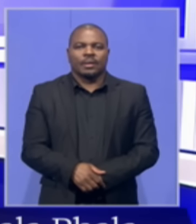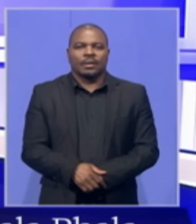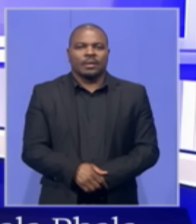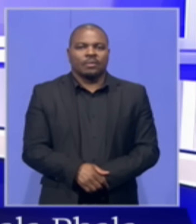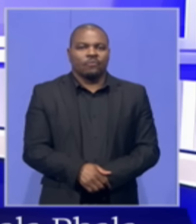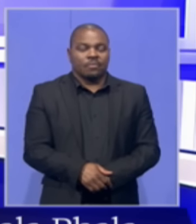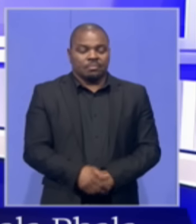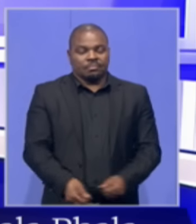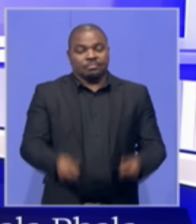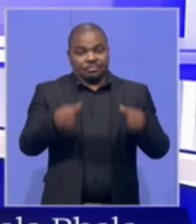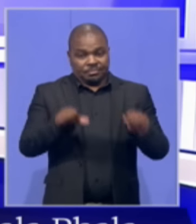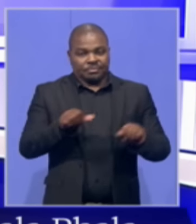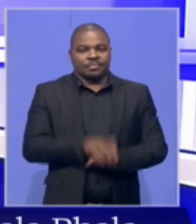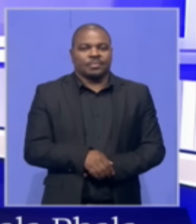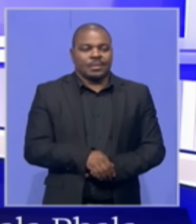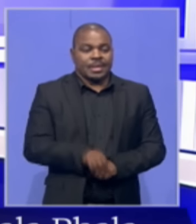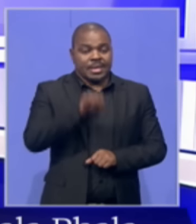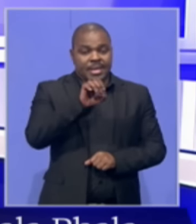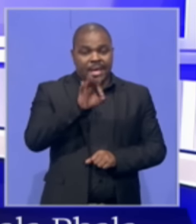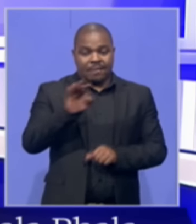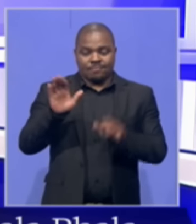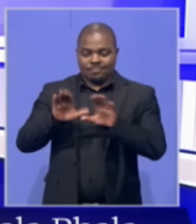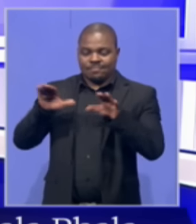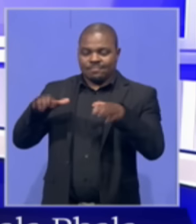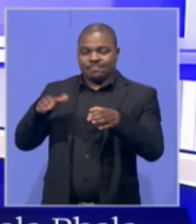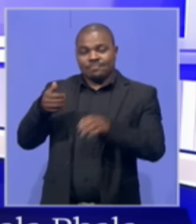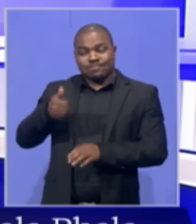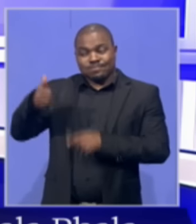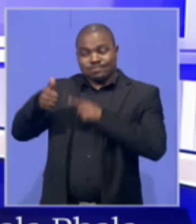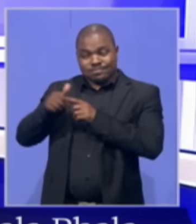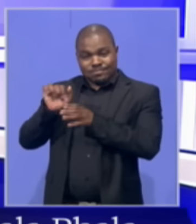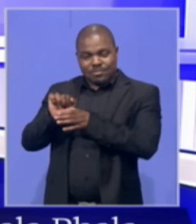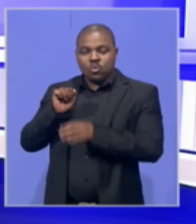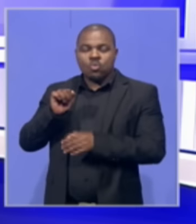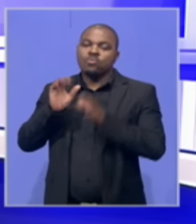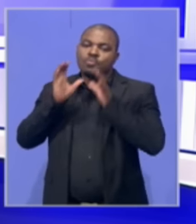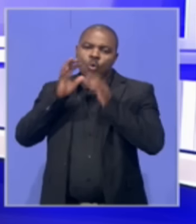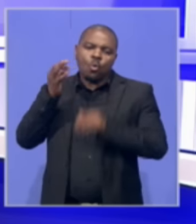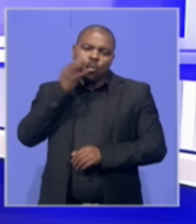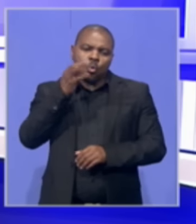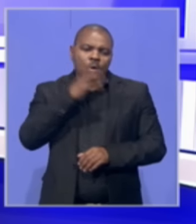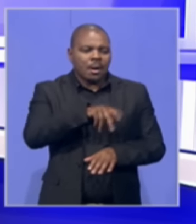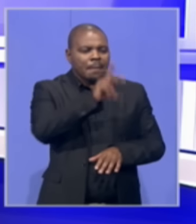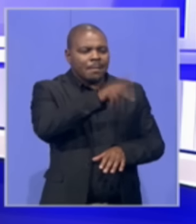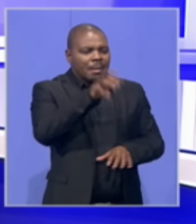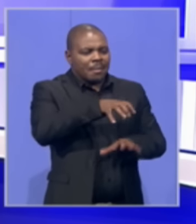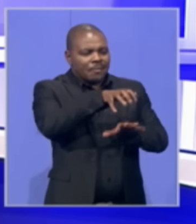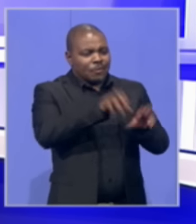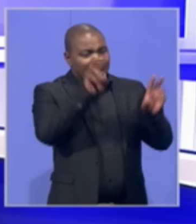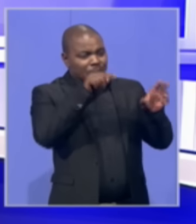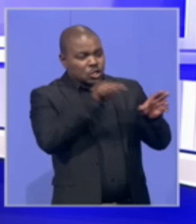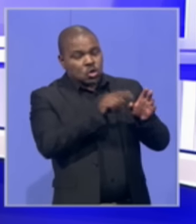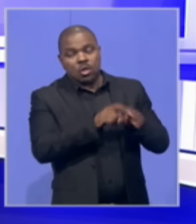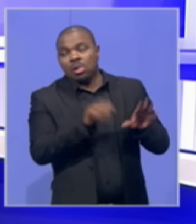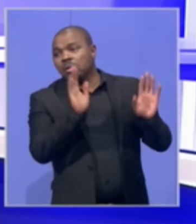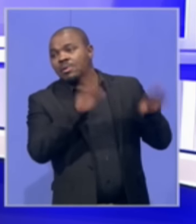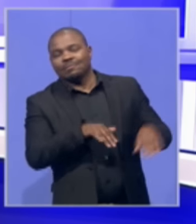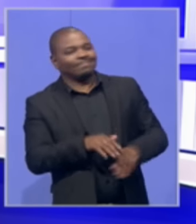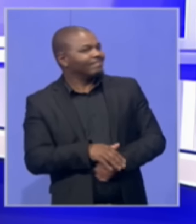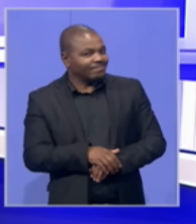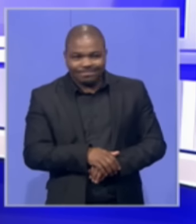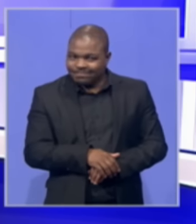Khabagare moetelipele wa EFF Julius Malema are morero wa phalaphala ga gona gope ko yang teng go fitla